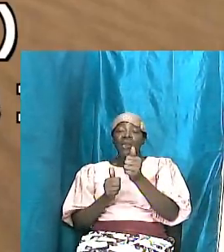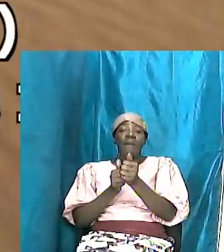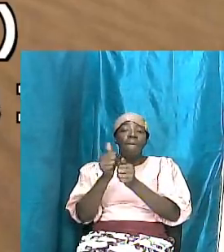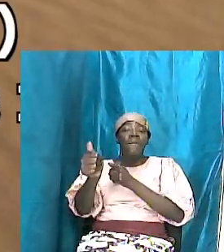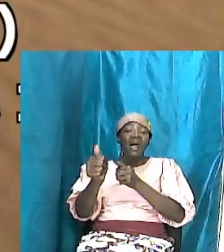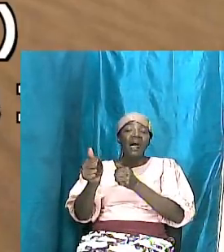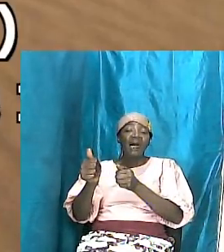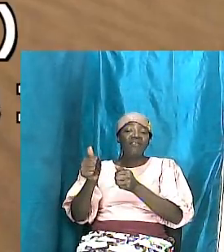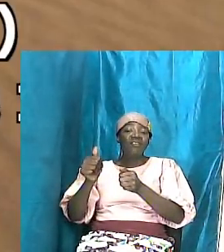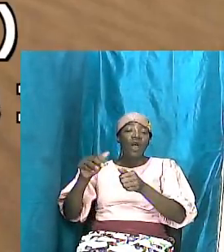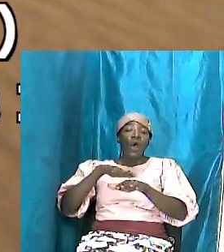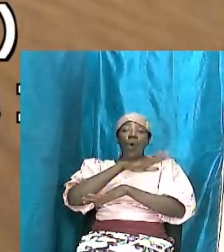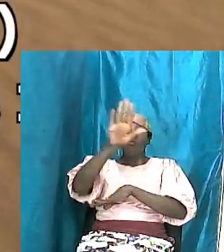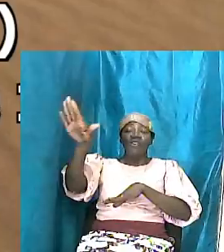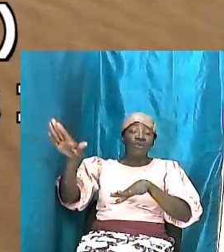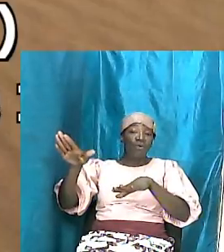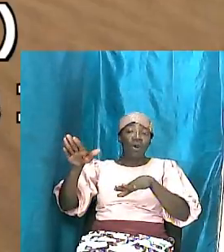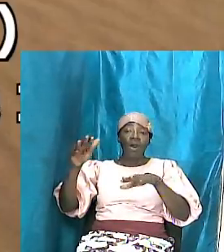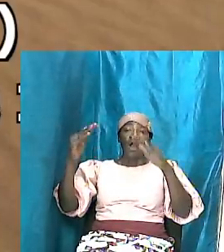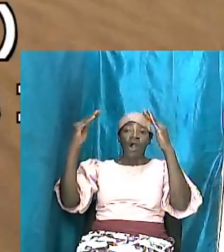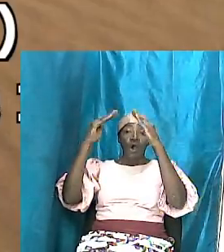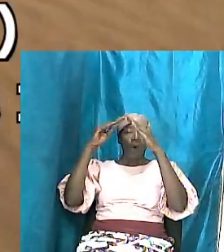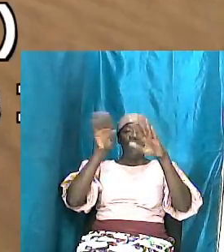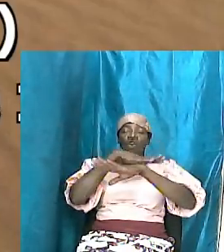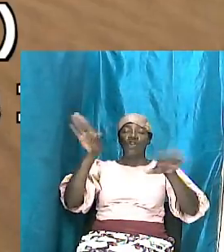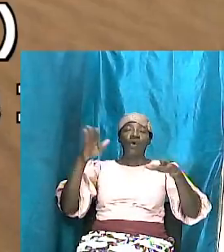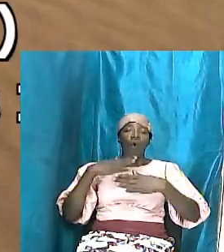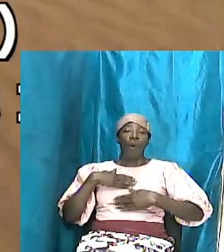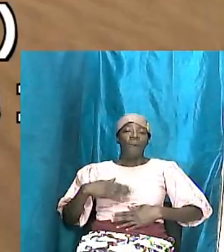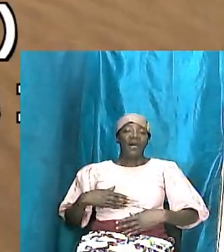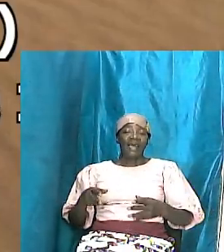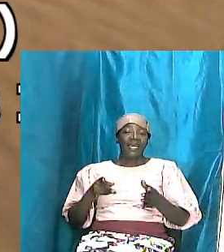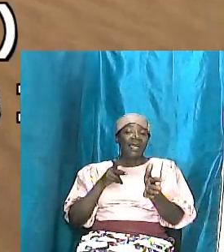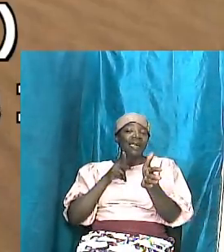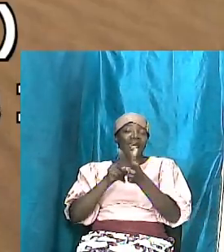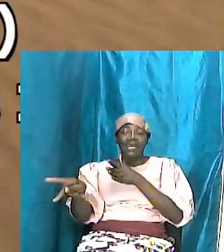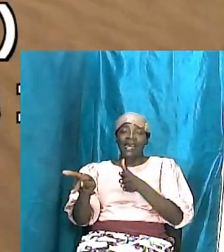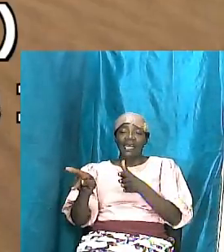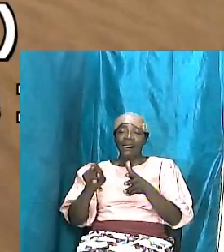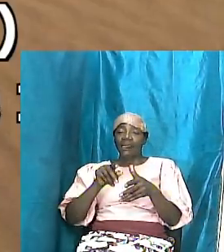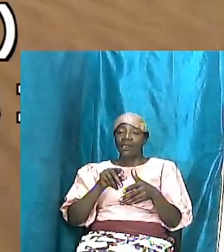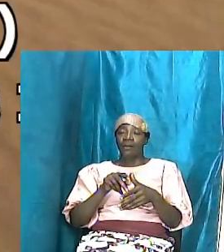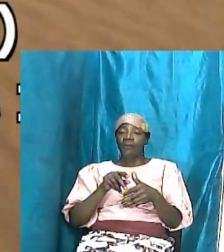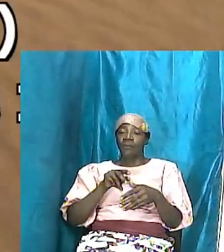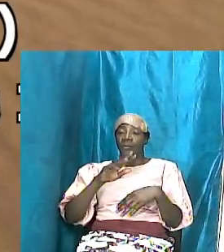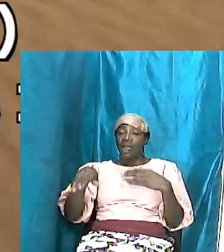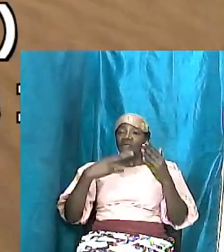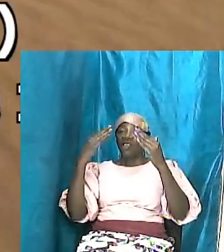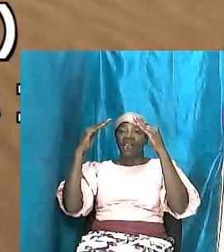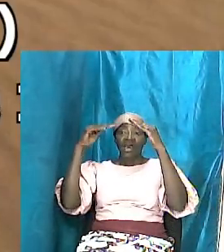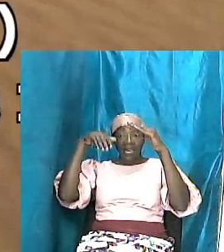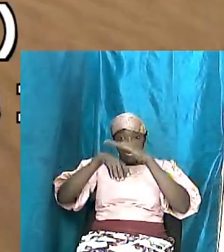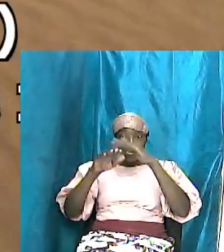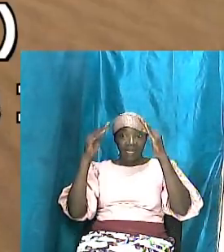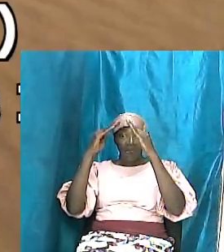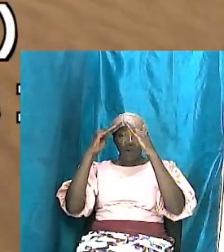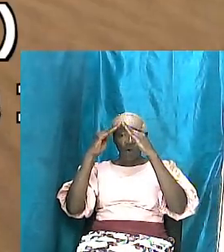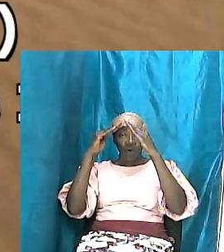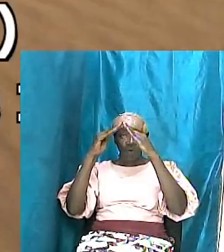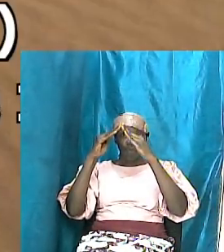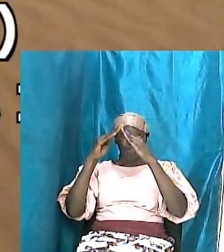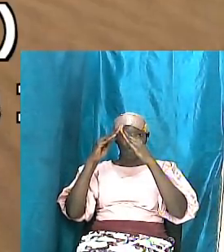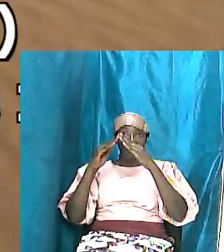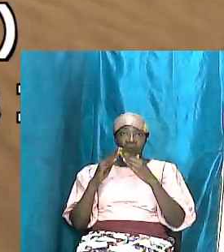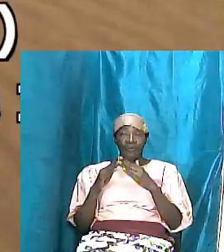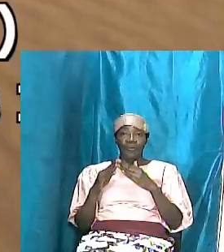and nobody's going to be smitten once he is in the house. Now,